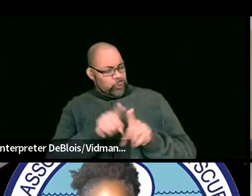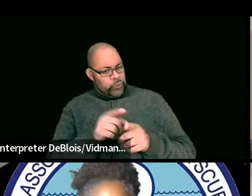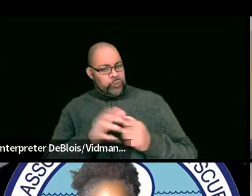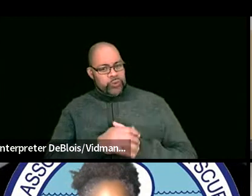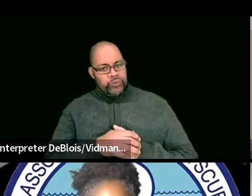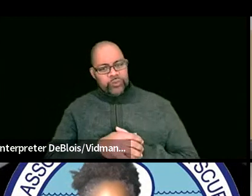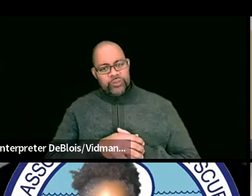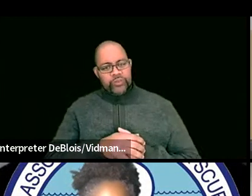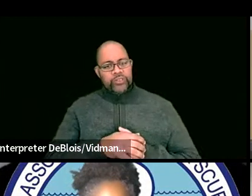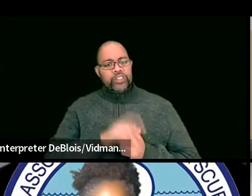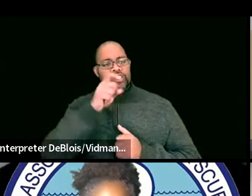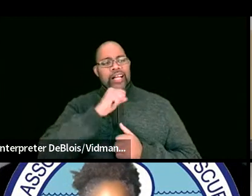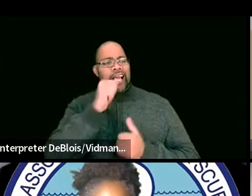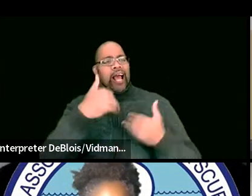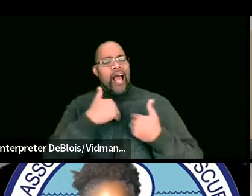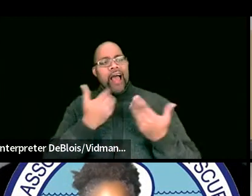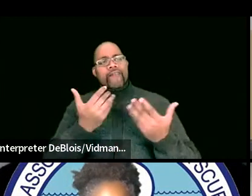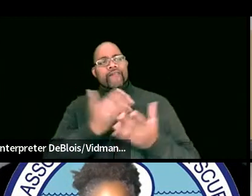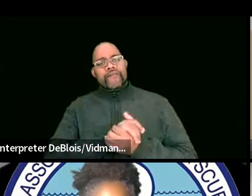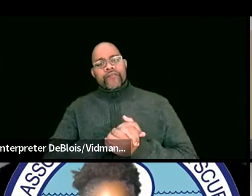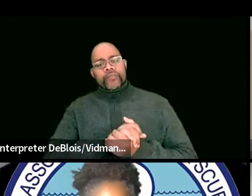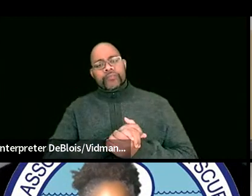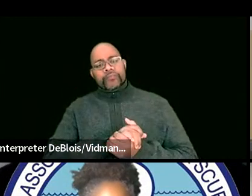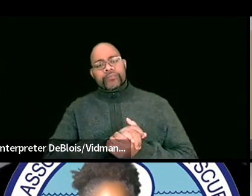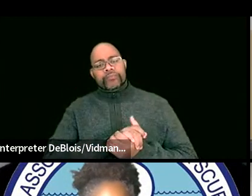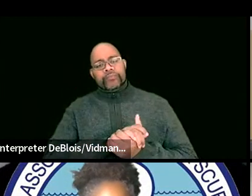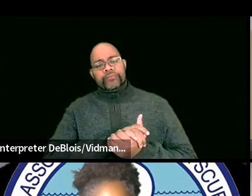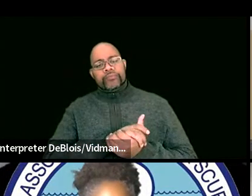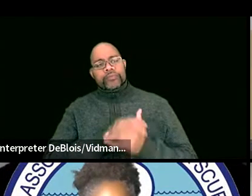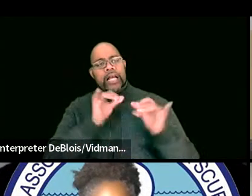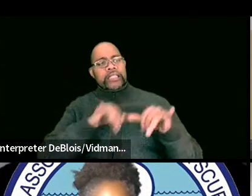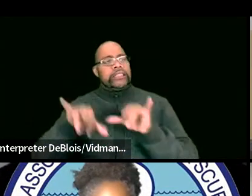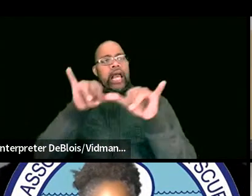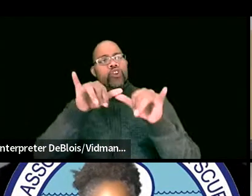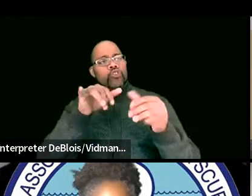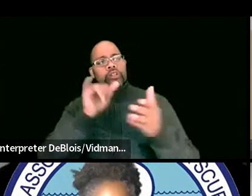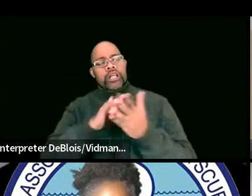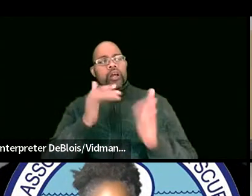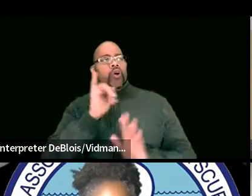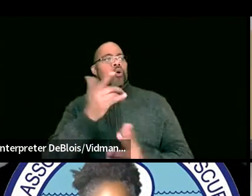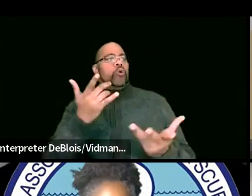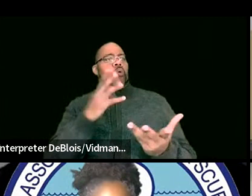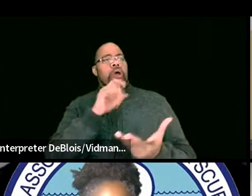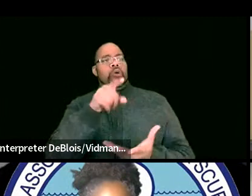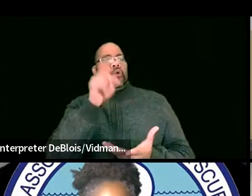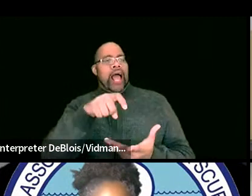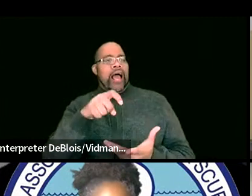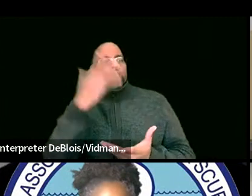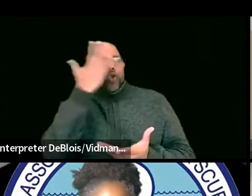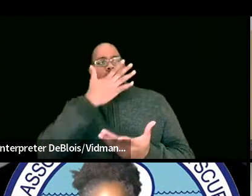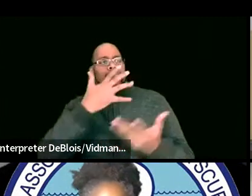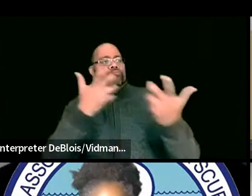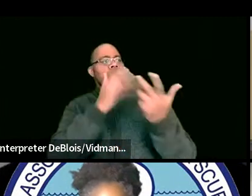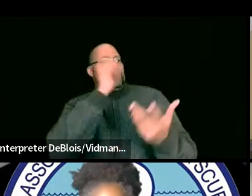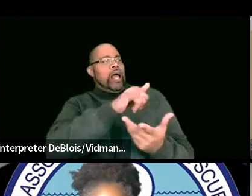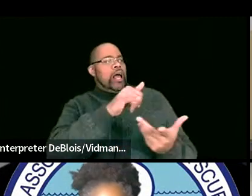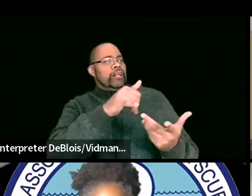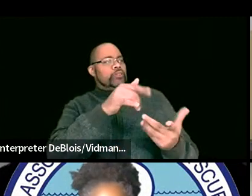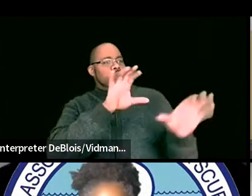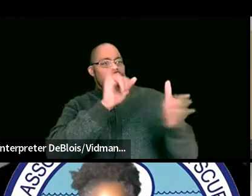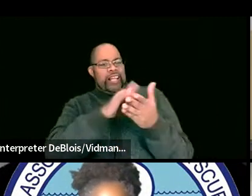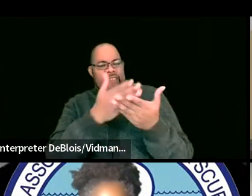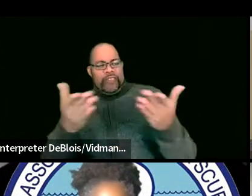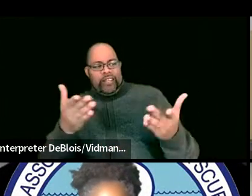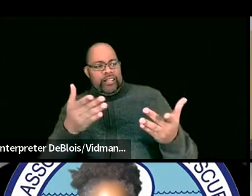Like, there shouldn't be a standard that, oh, well, you have to look like this in order to do this